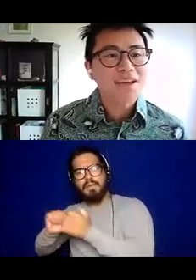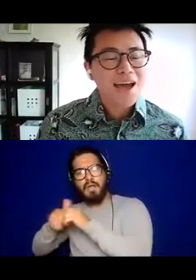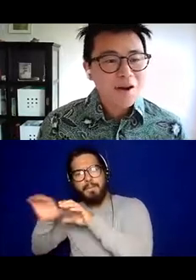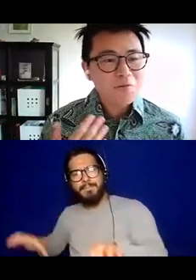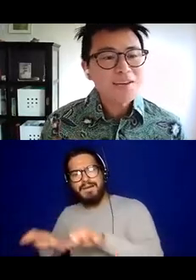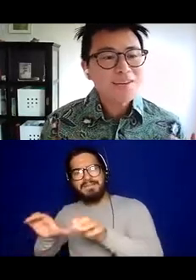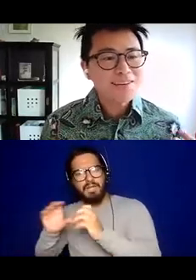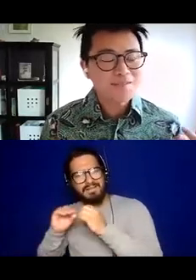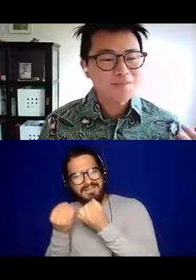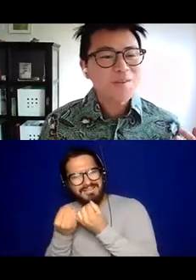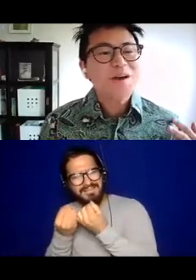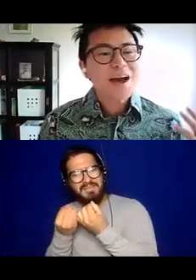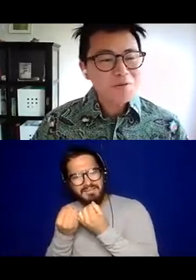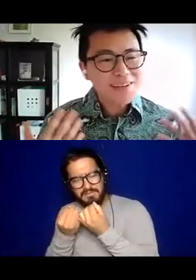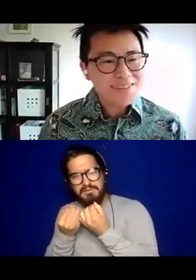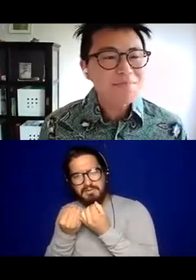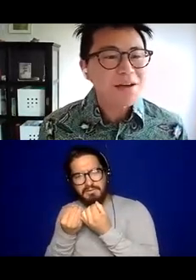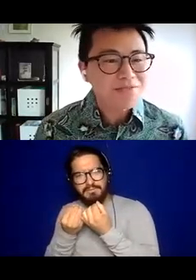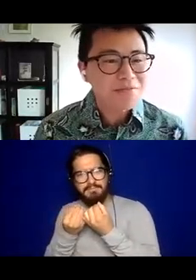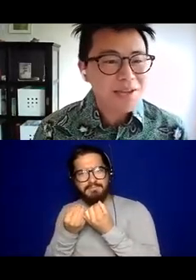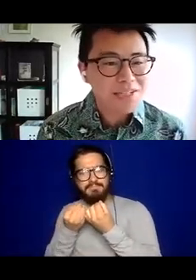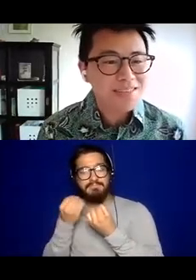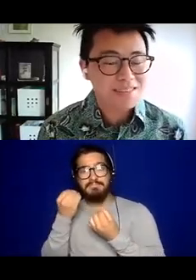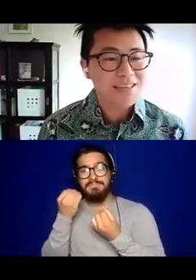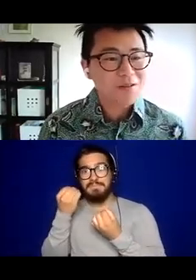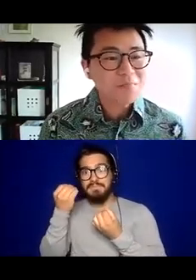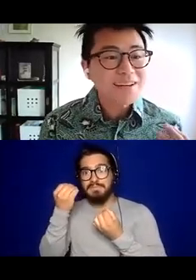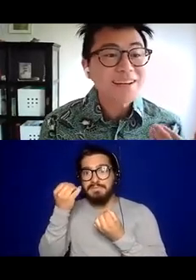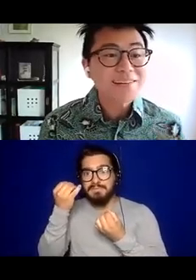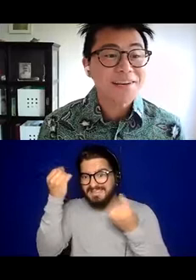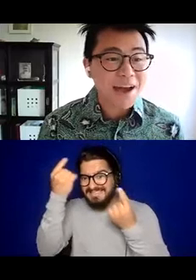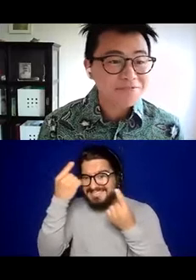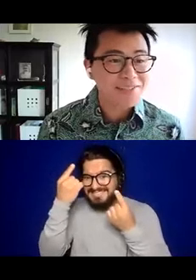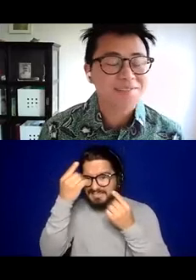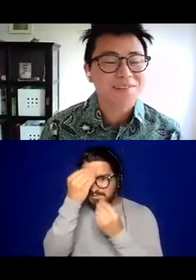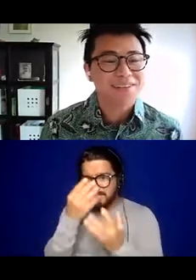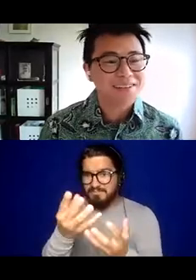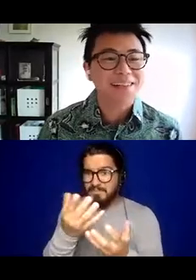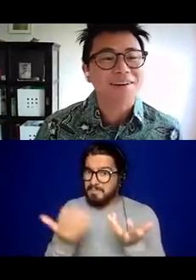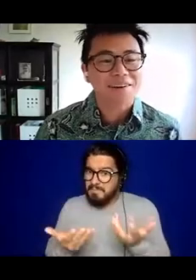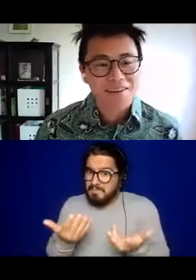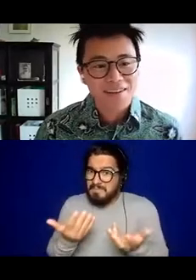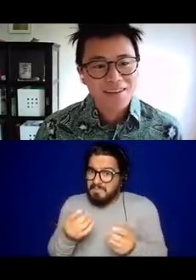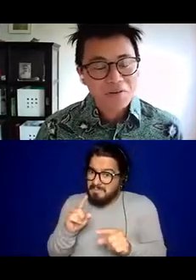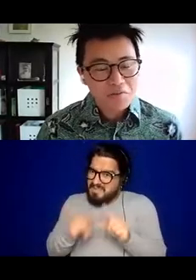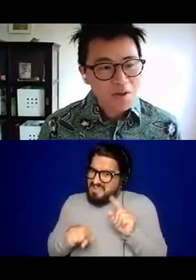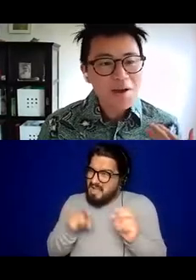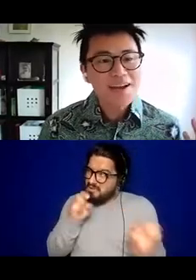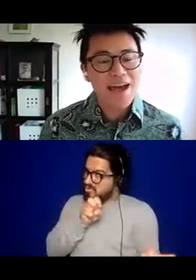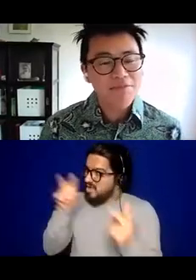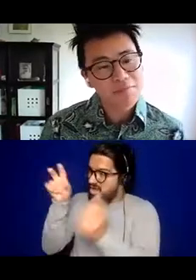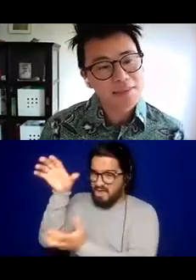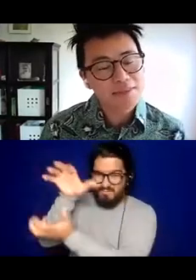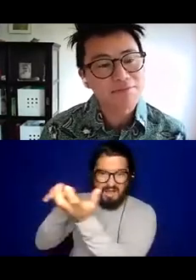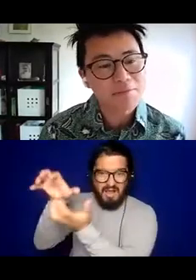whole. How are we gonna think about information that we might not even have to store in the cloud? We might